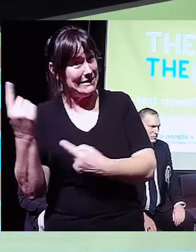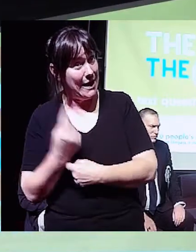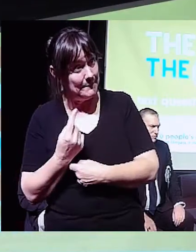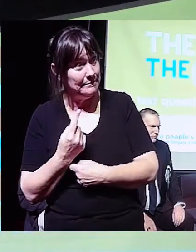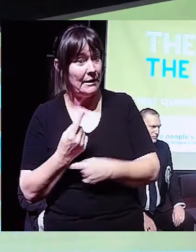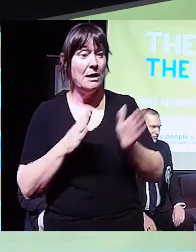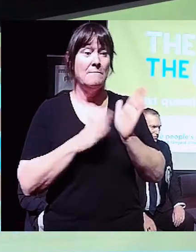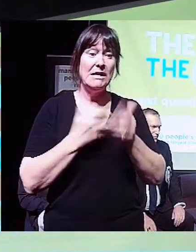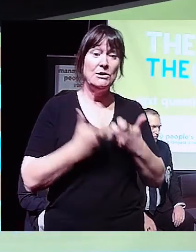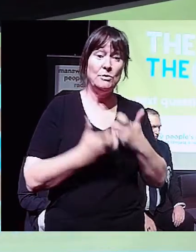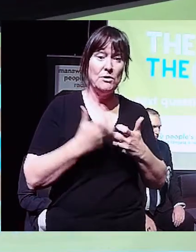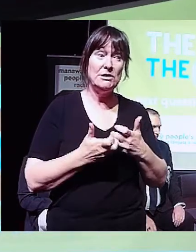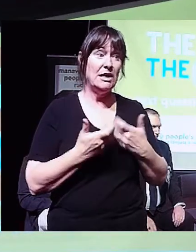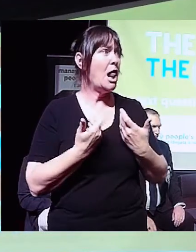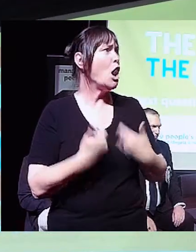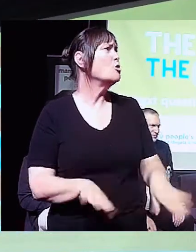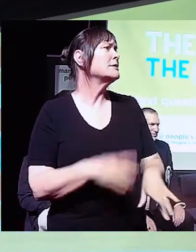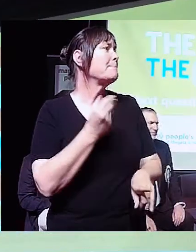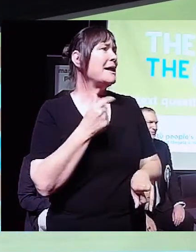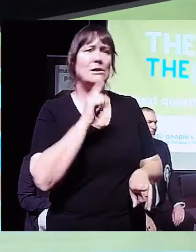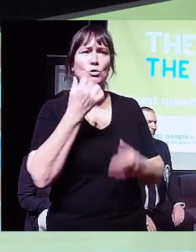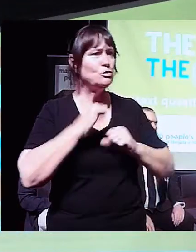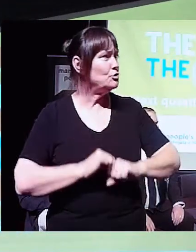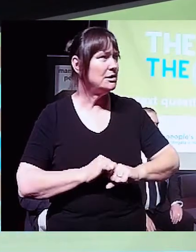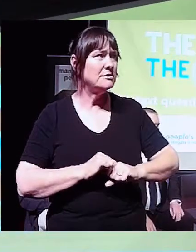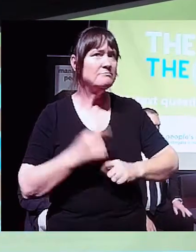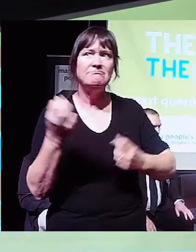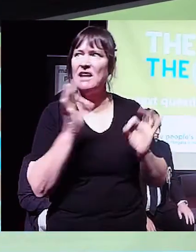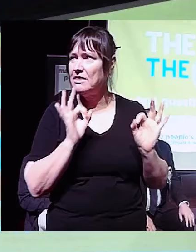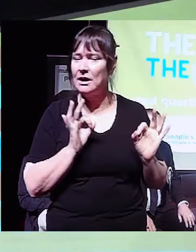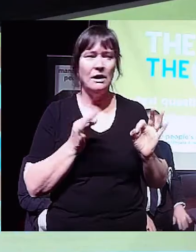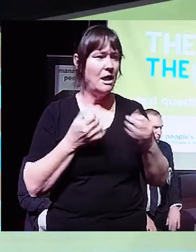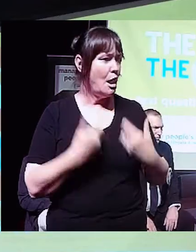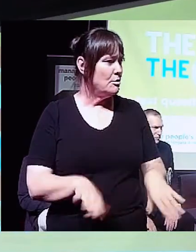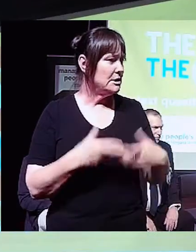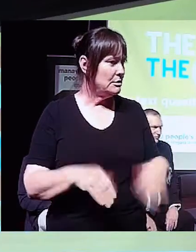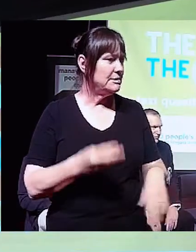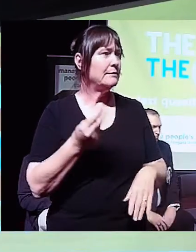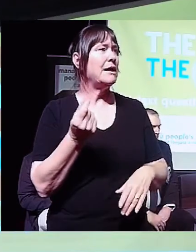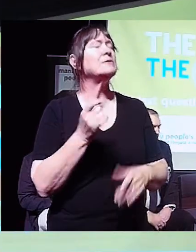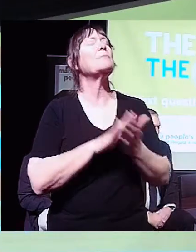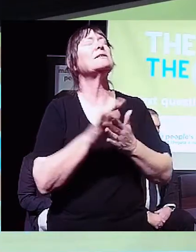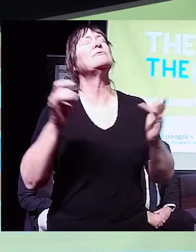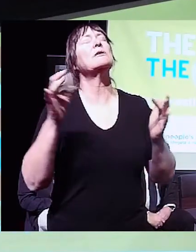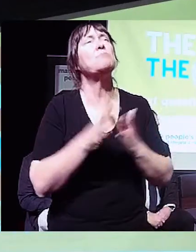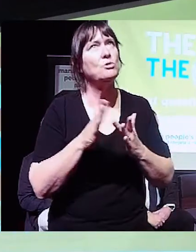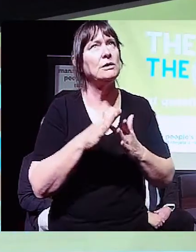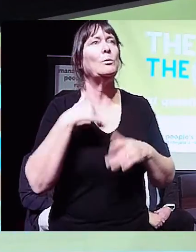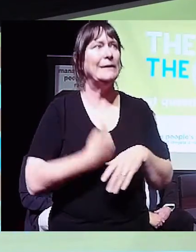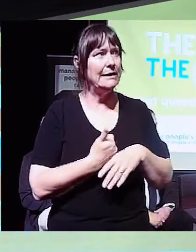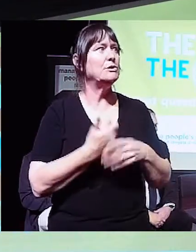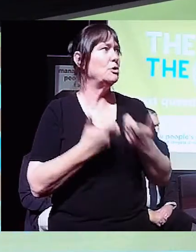Massey University hemorrhaging money because they're not able to bring in university students, I think it's crucial we bring university students and seasonal workers back